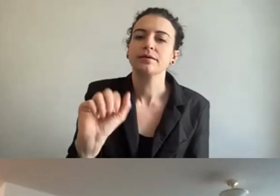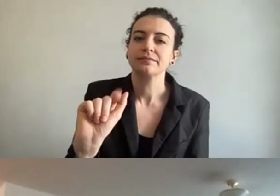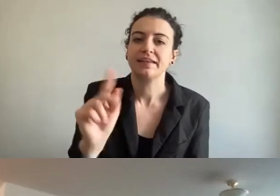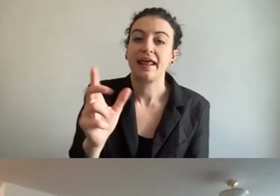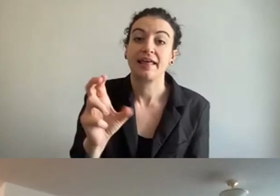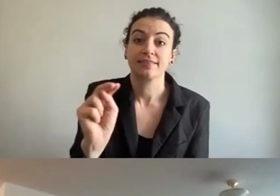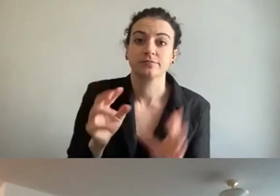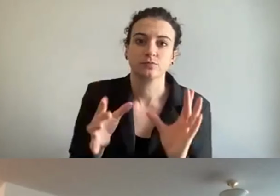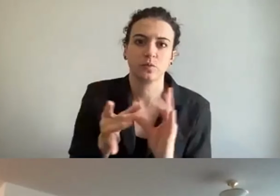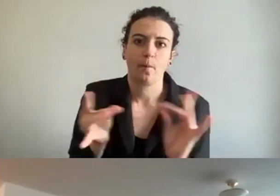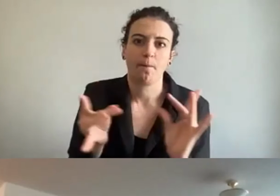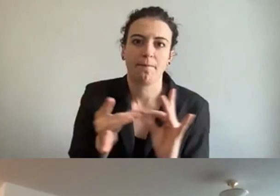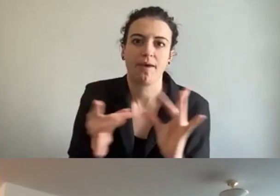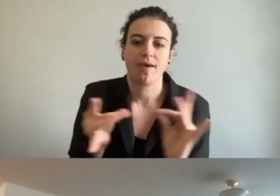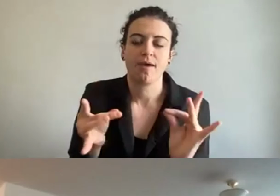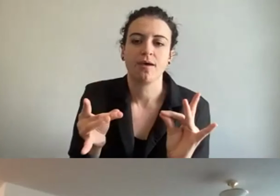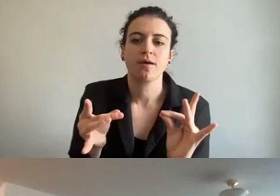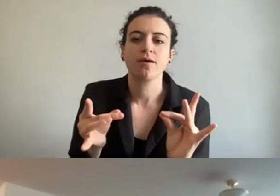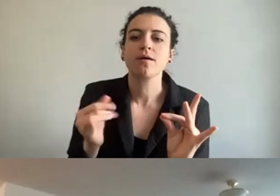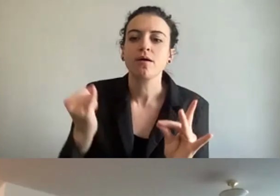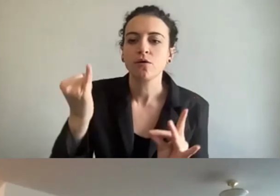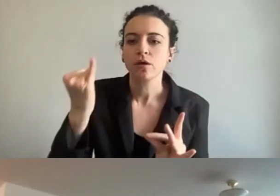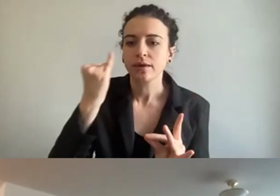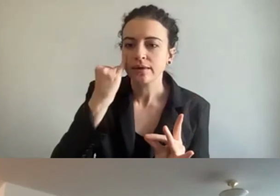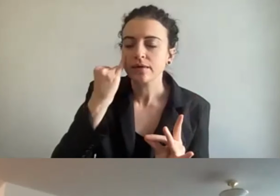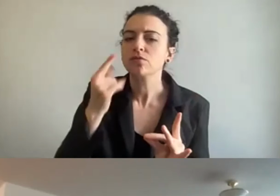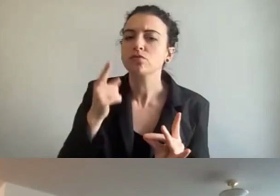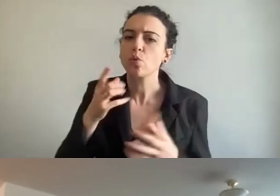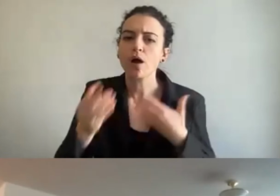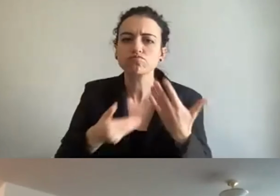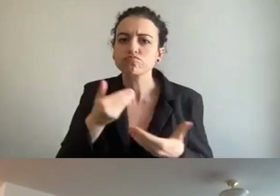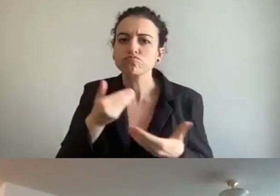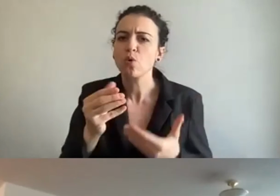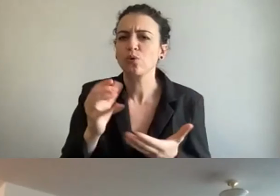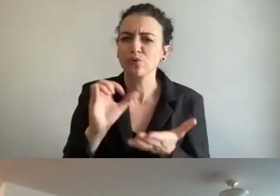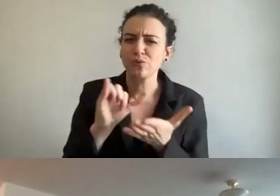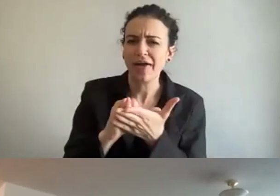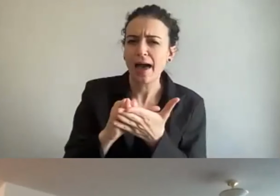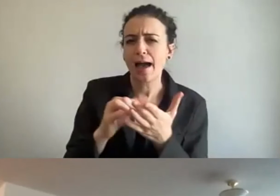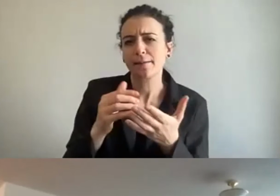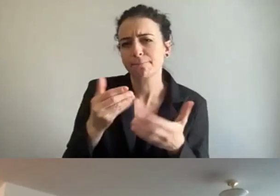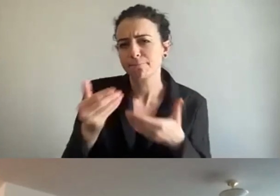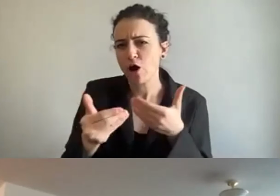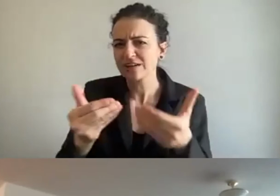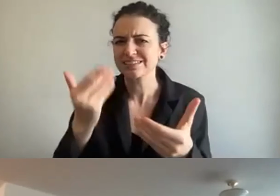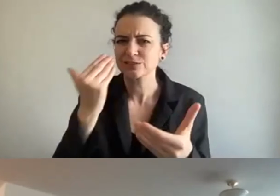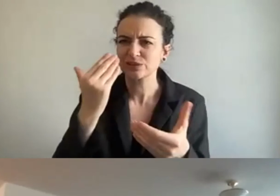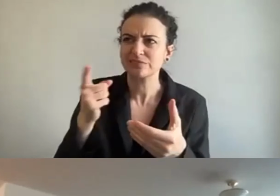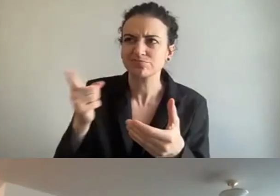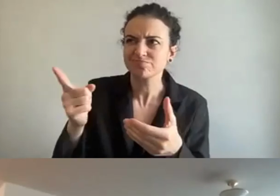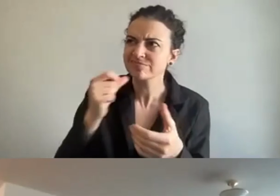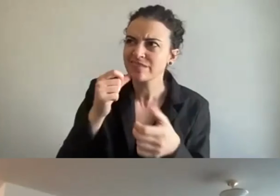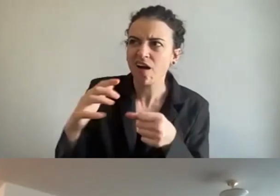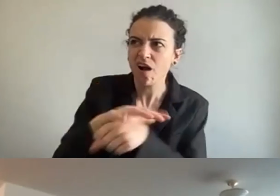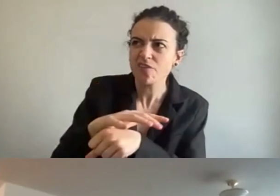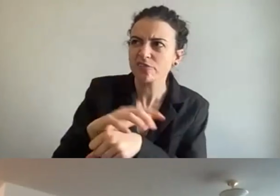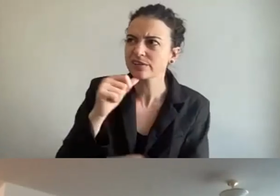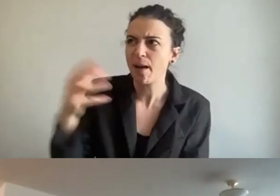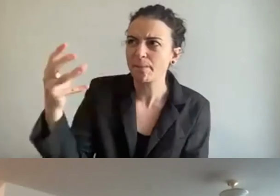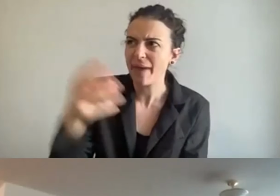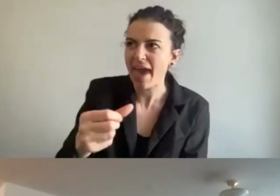if you're going through the medical process and you're finding that it's not covered or they're saying it's not covered, definitely